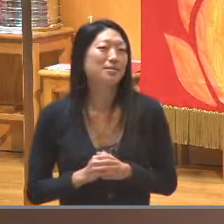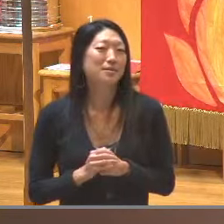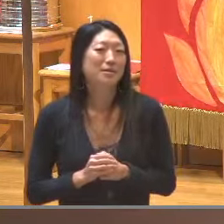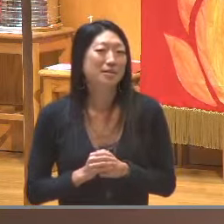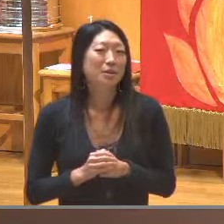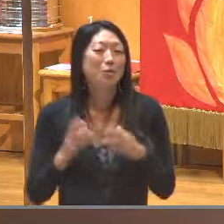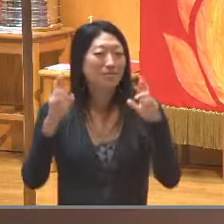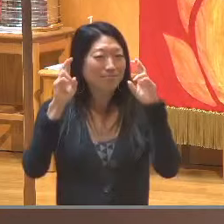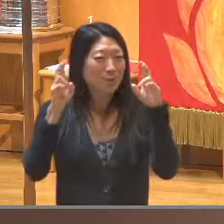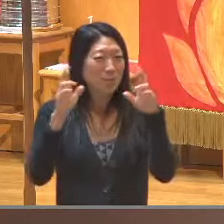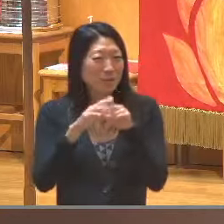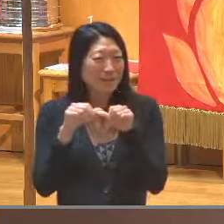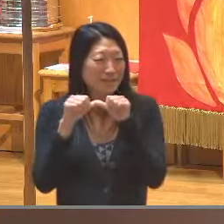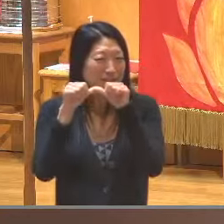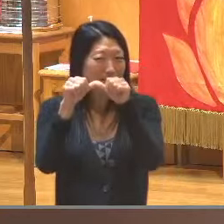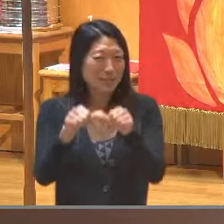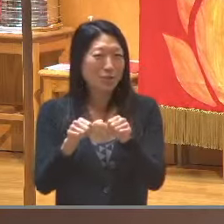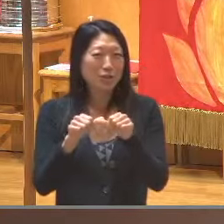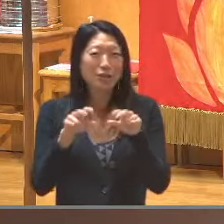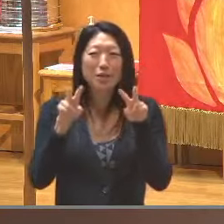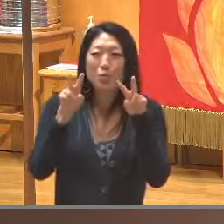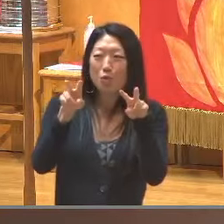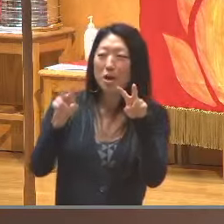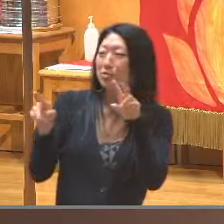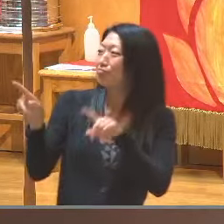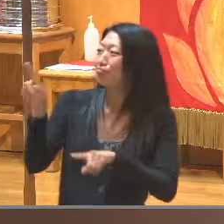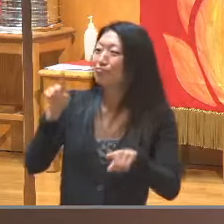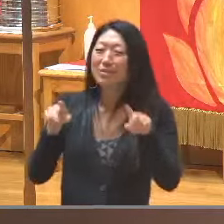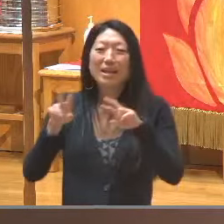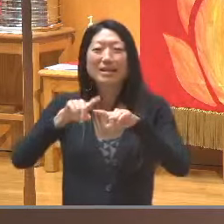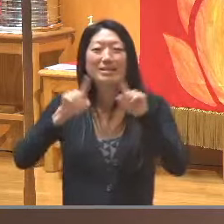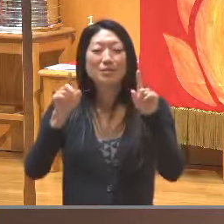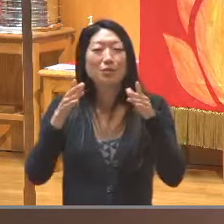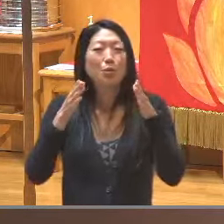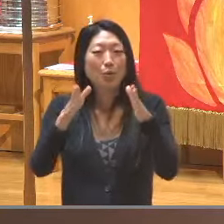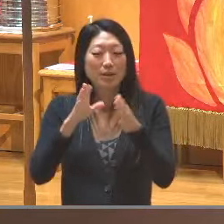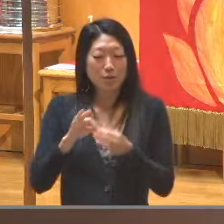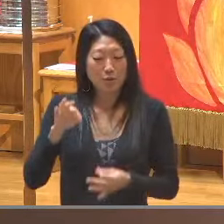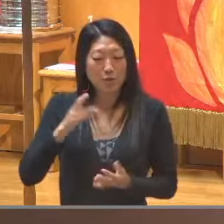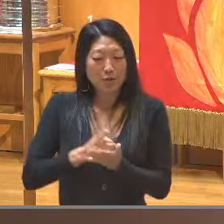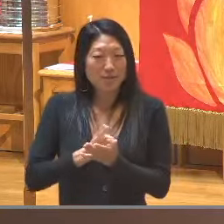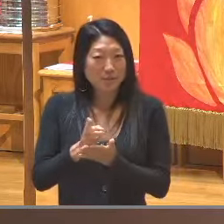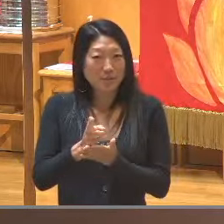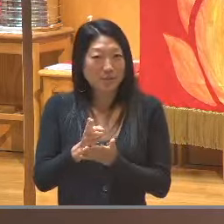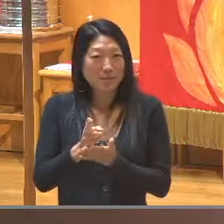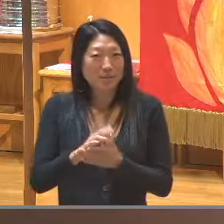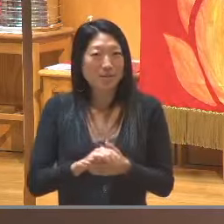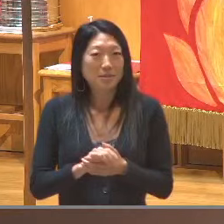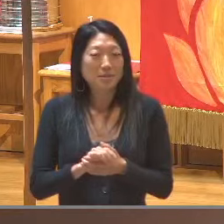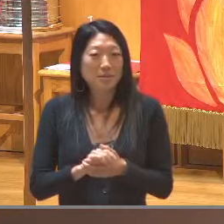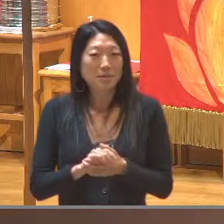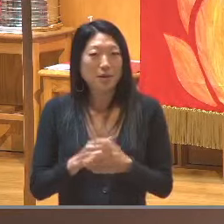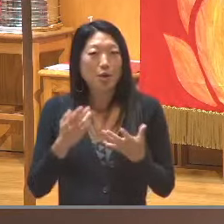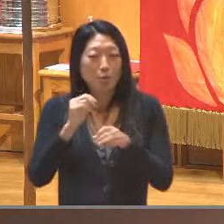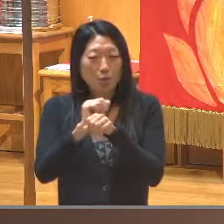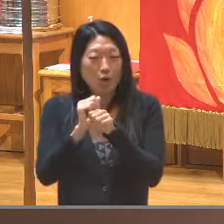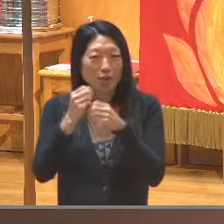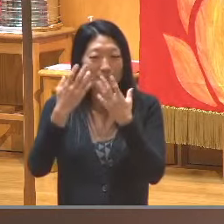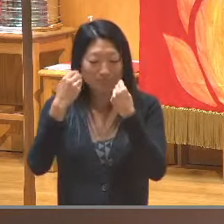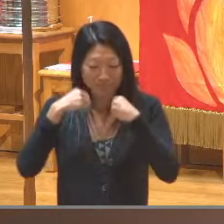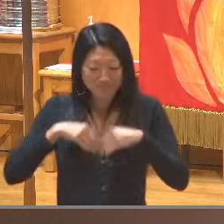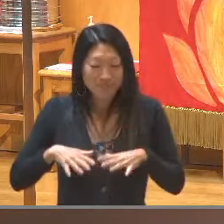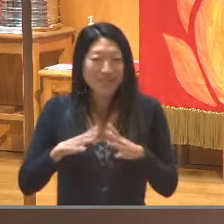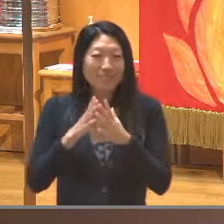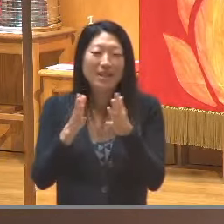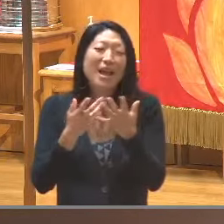hope you can continue to just watch out for the different ways that the Holy Spirit speaks and works through you, through